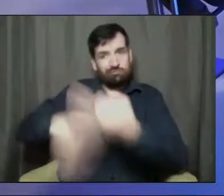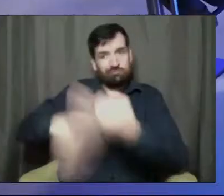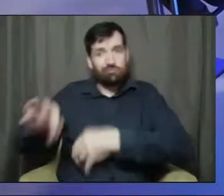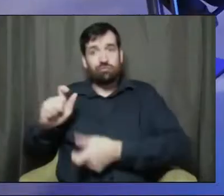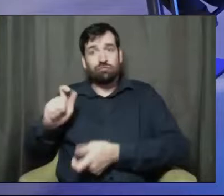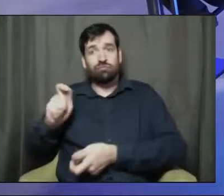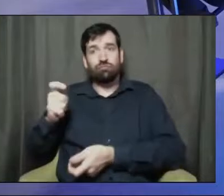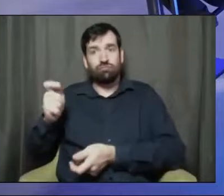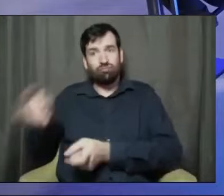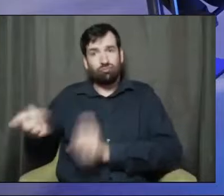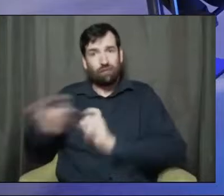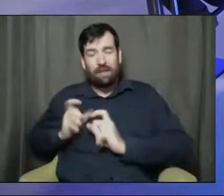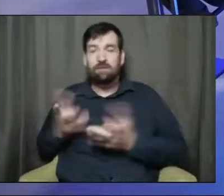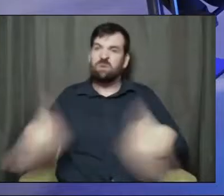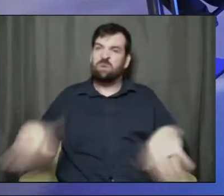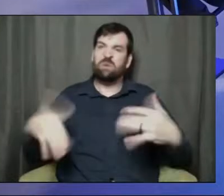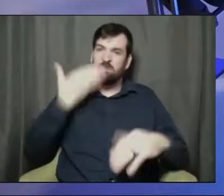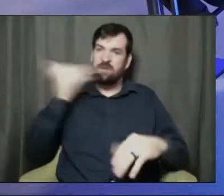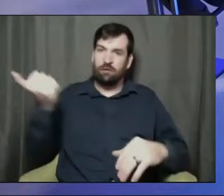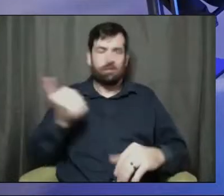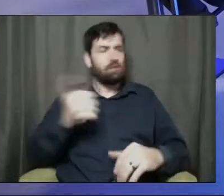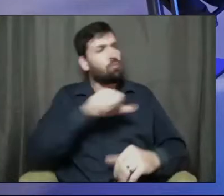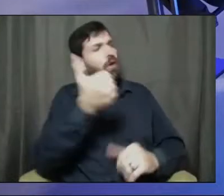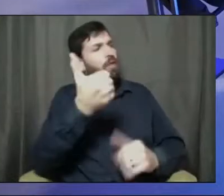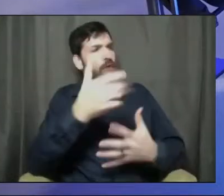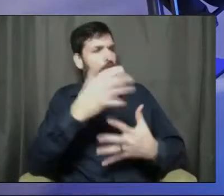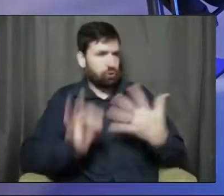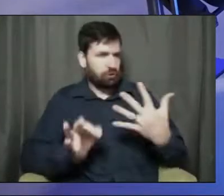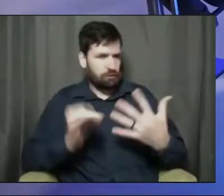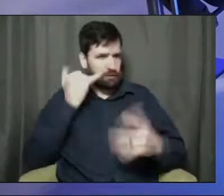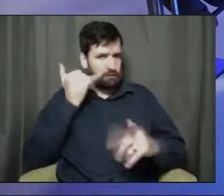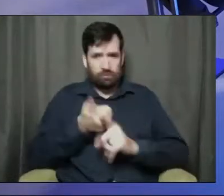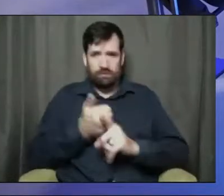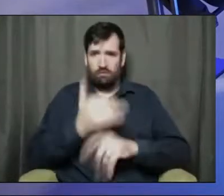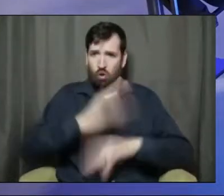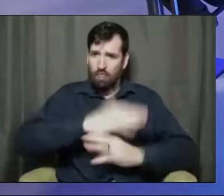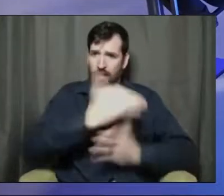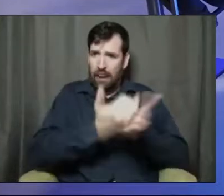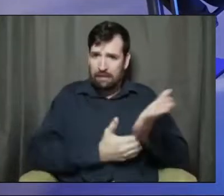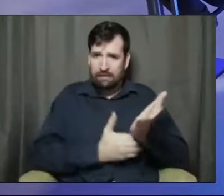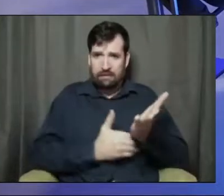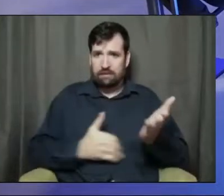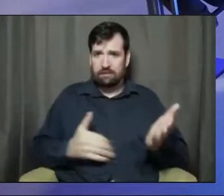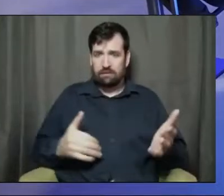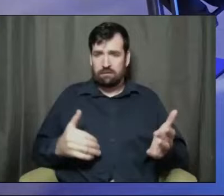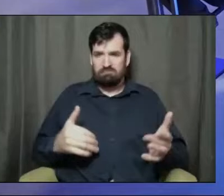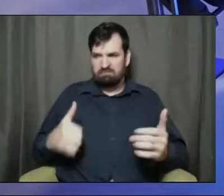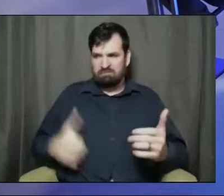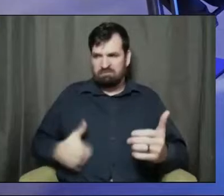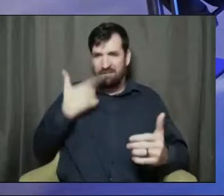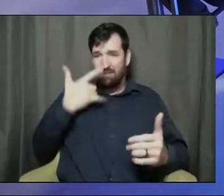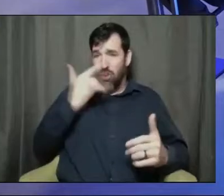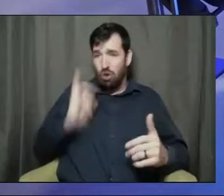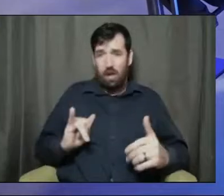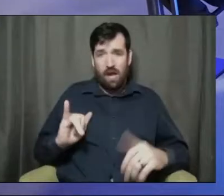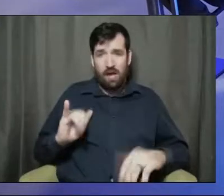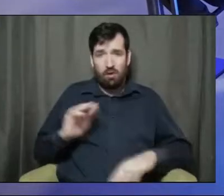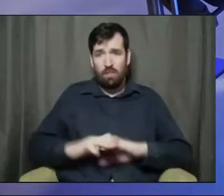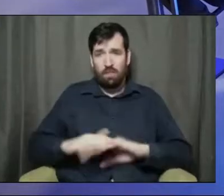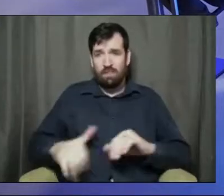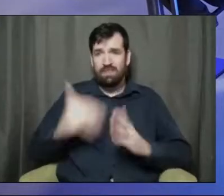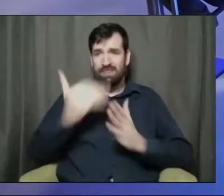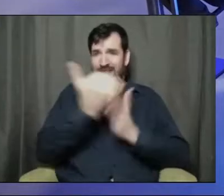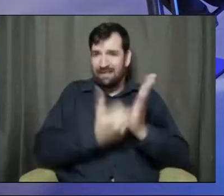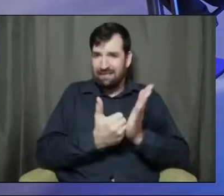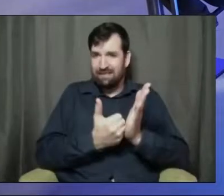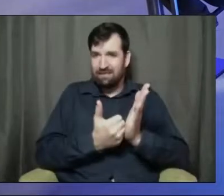Klein, that was my question. Just what are other options? If you're on the list, what is life like waiting on that list for these folks? Is it